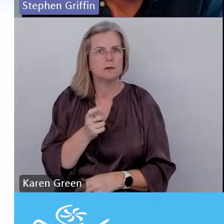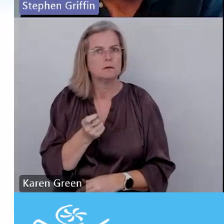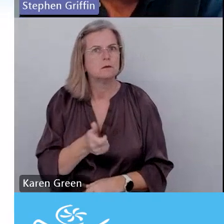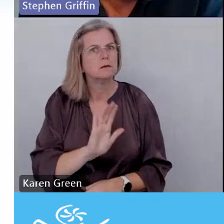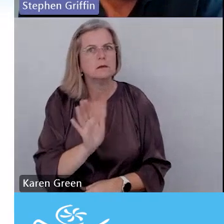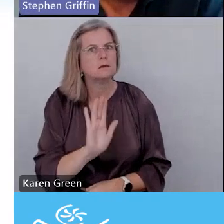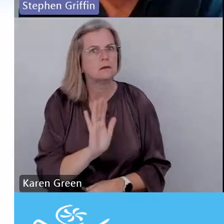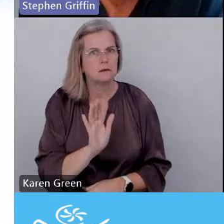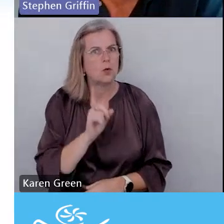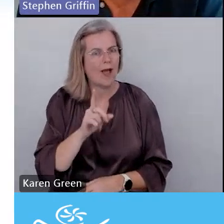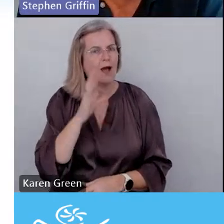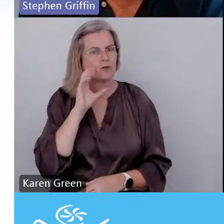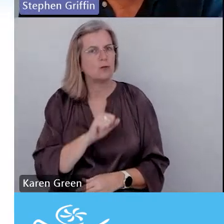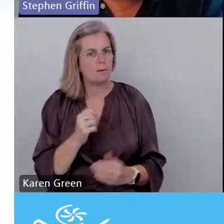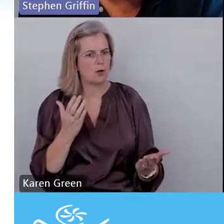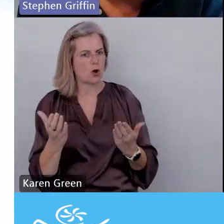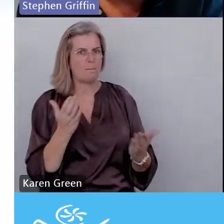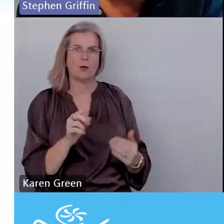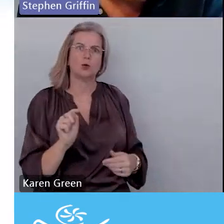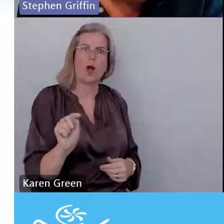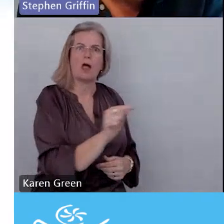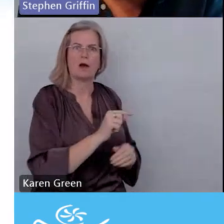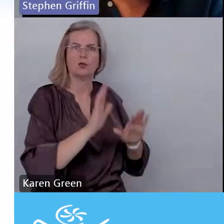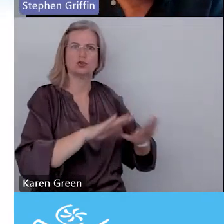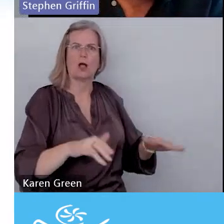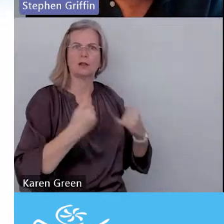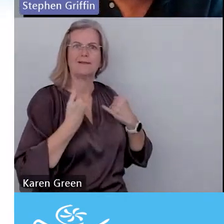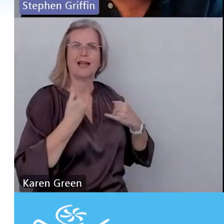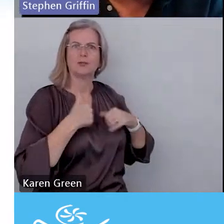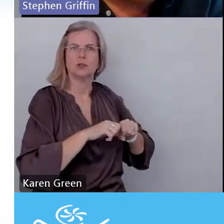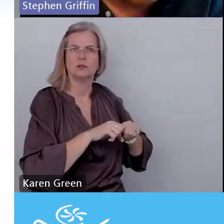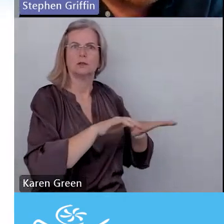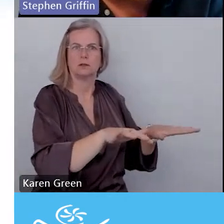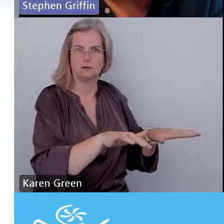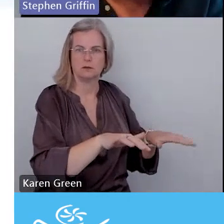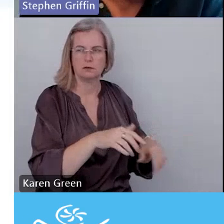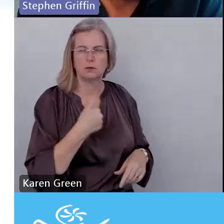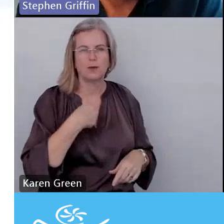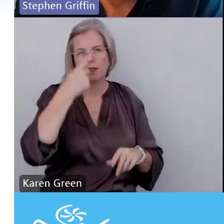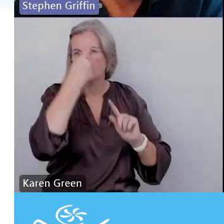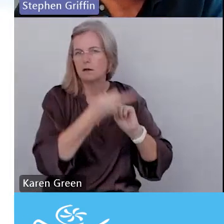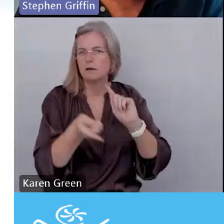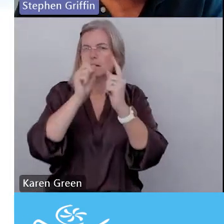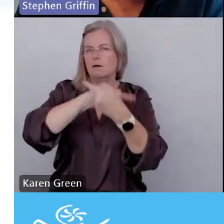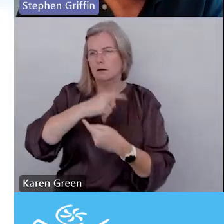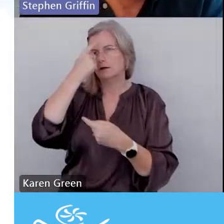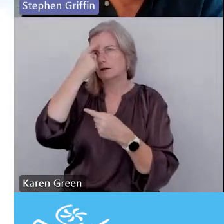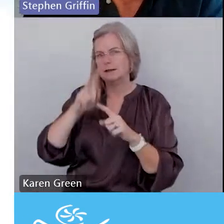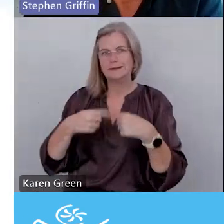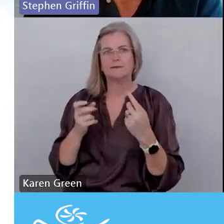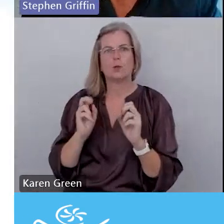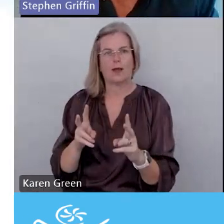beginning, we have to compare this to other childhood infections. So we can look at this in a slightly different way. And if we think about our